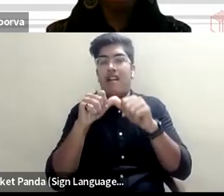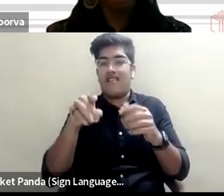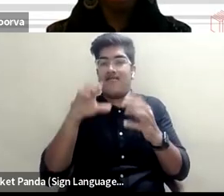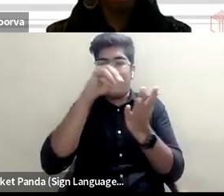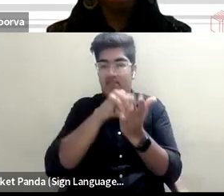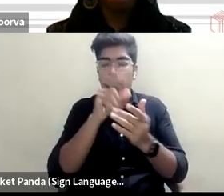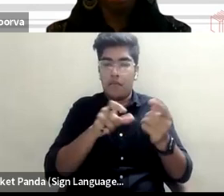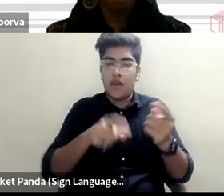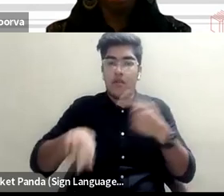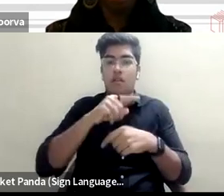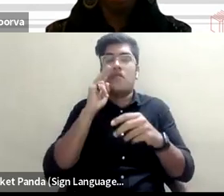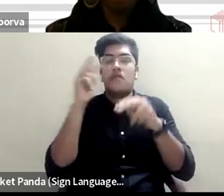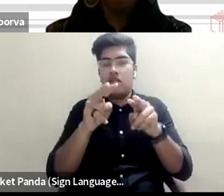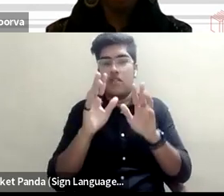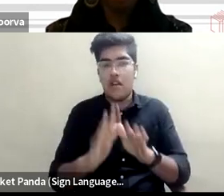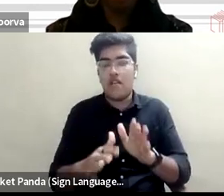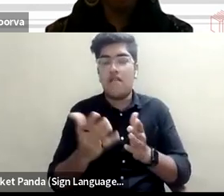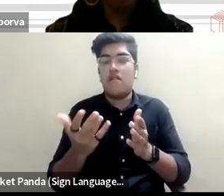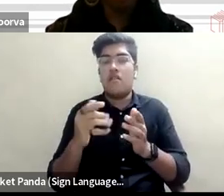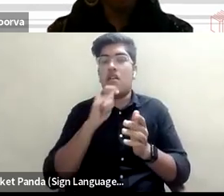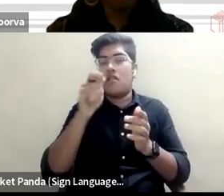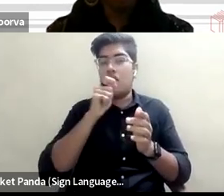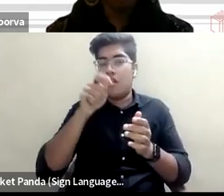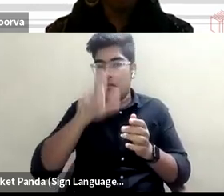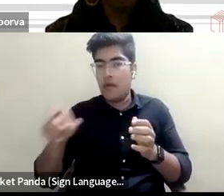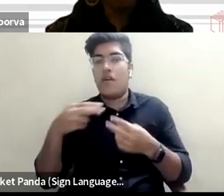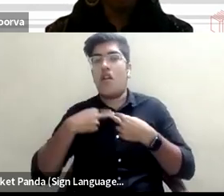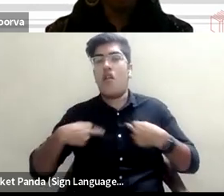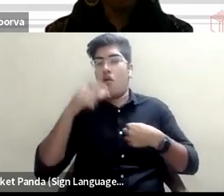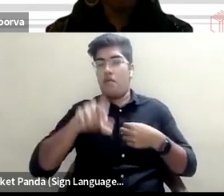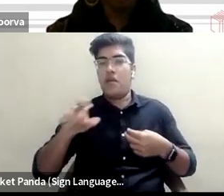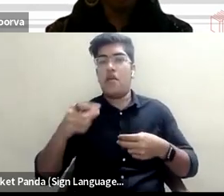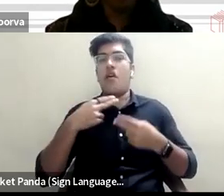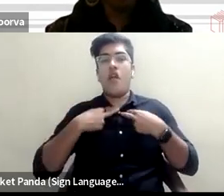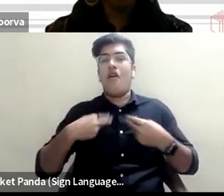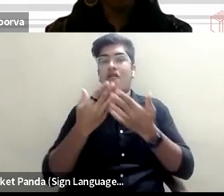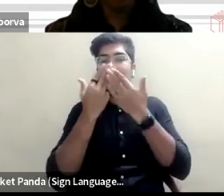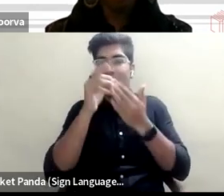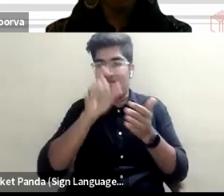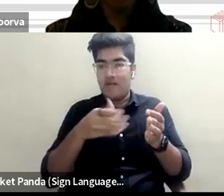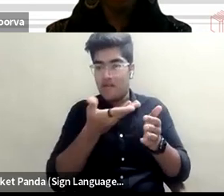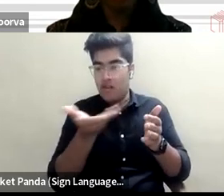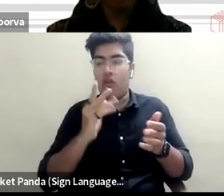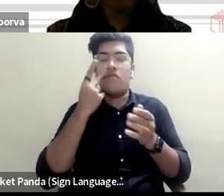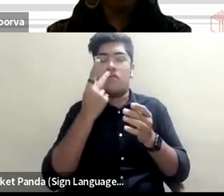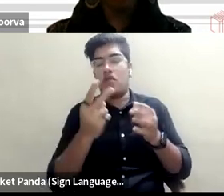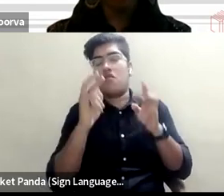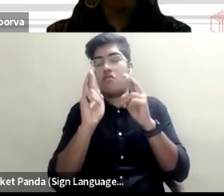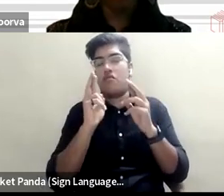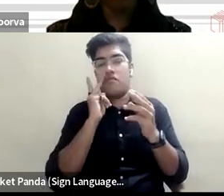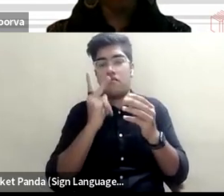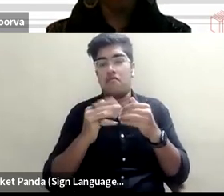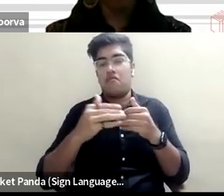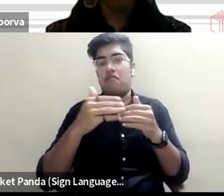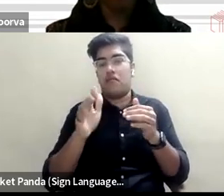law students, whether it's journalists, whether it's lawyers who are primarily just seeking to have a bird's eye view on what's happening in these pending